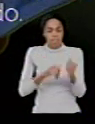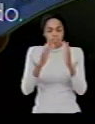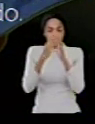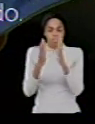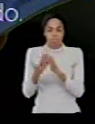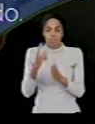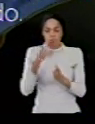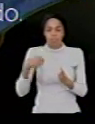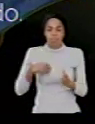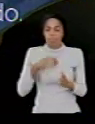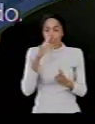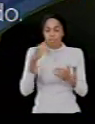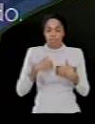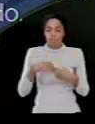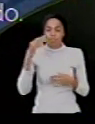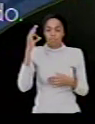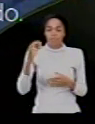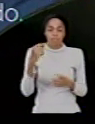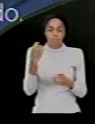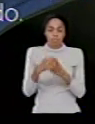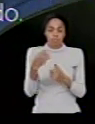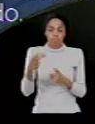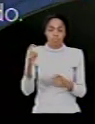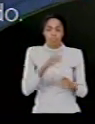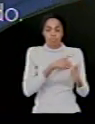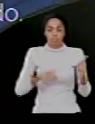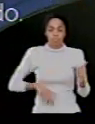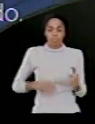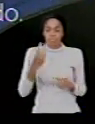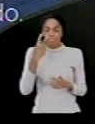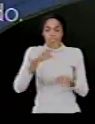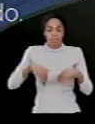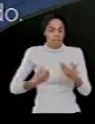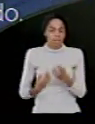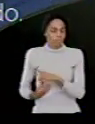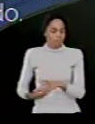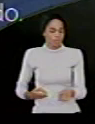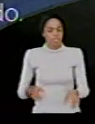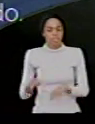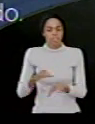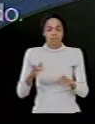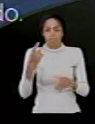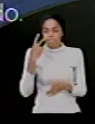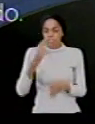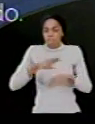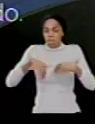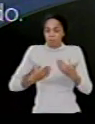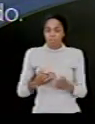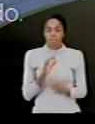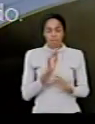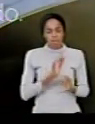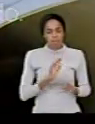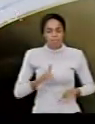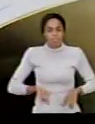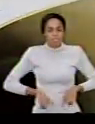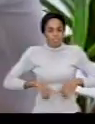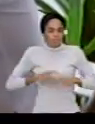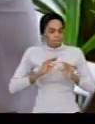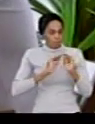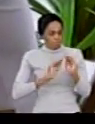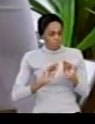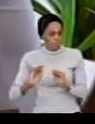have preached the word of the Lord, and see how they do, and see how they're going on with the Lord. That's what we